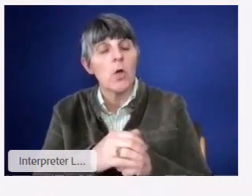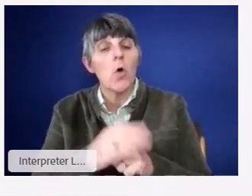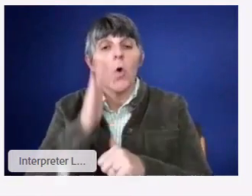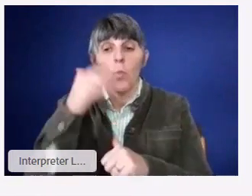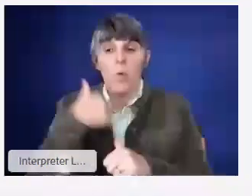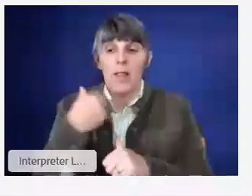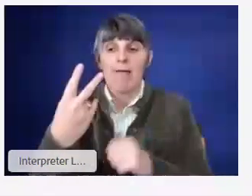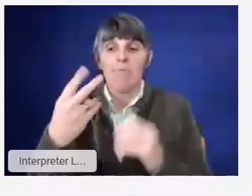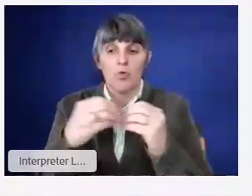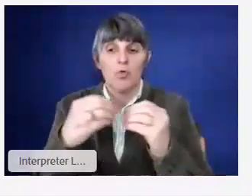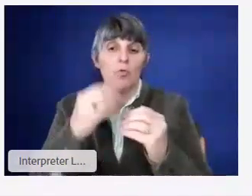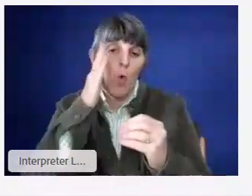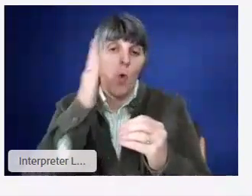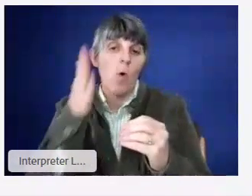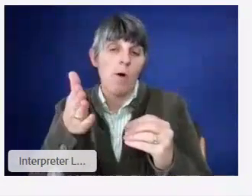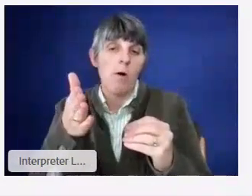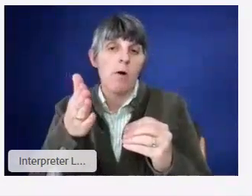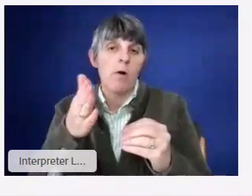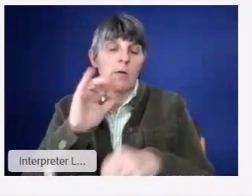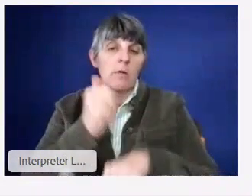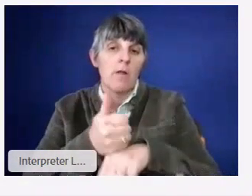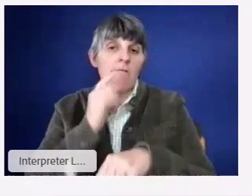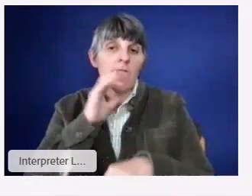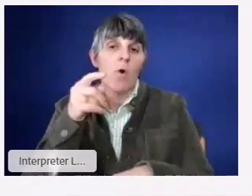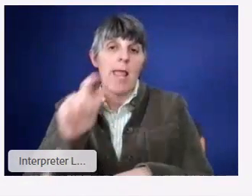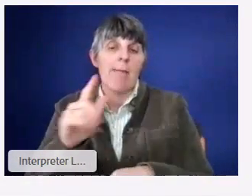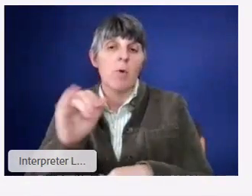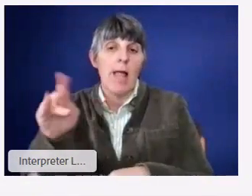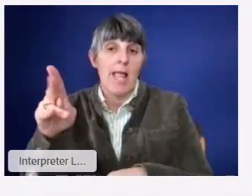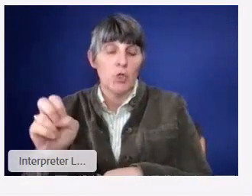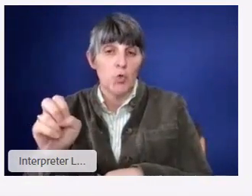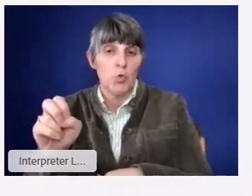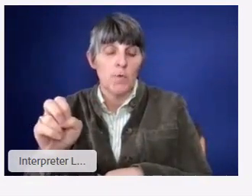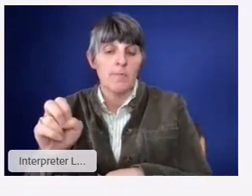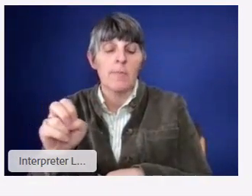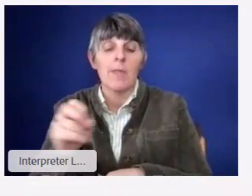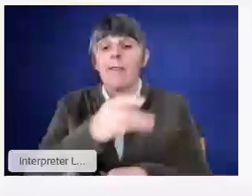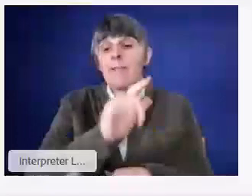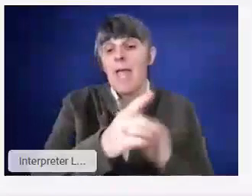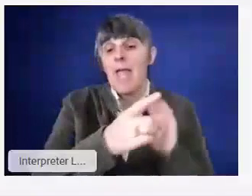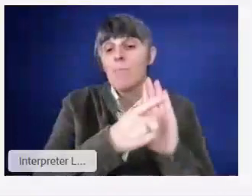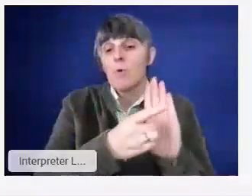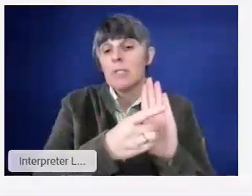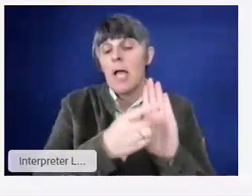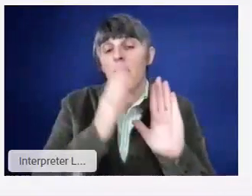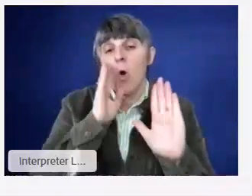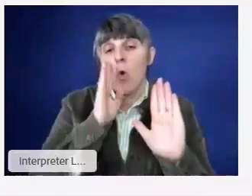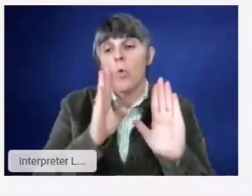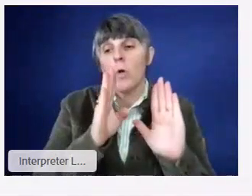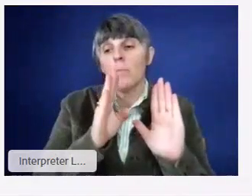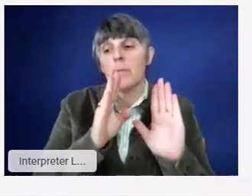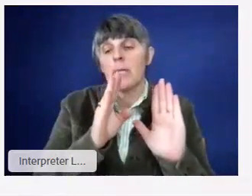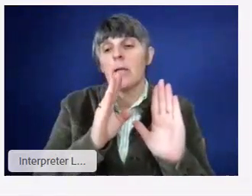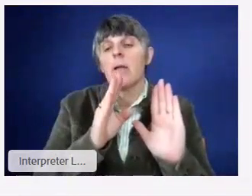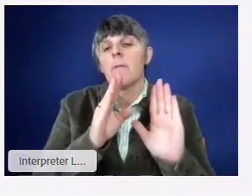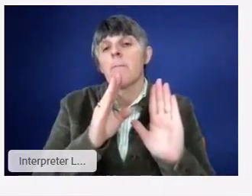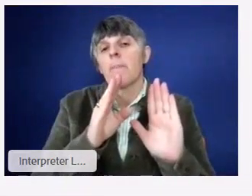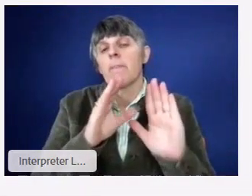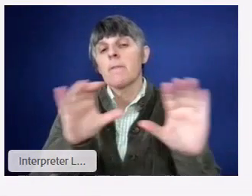more scheduled for April and June. The April demo will be preceded by